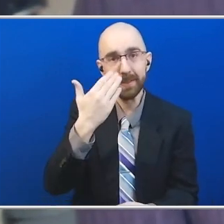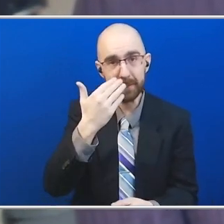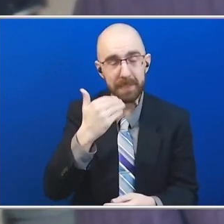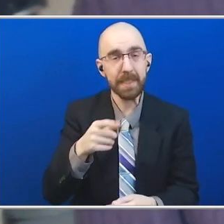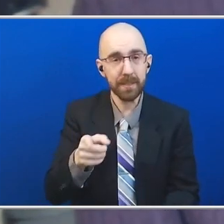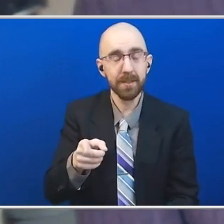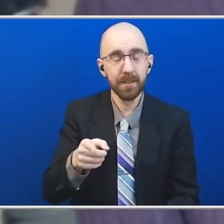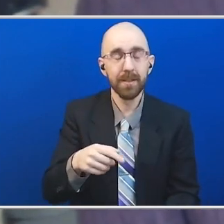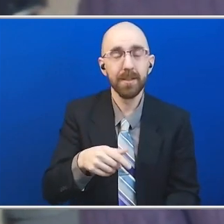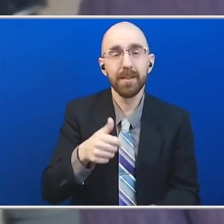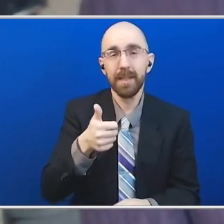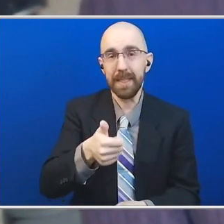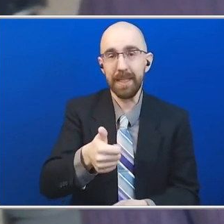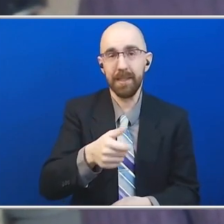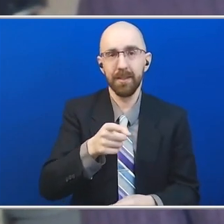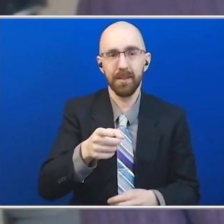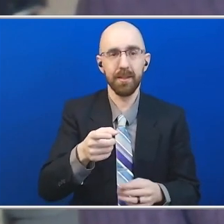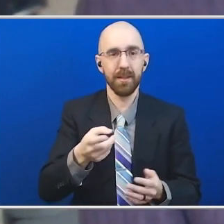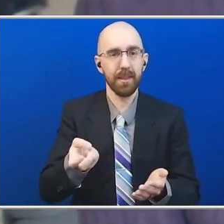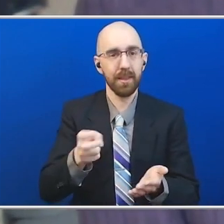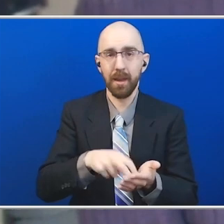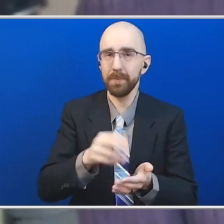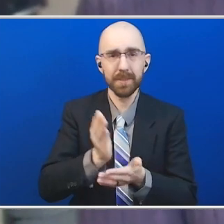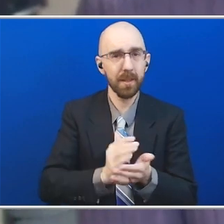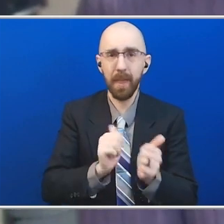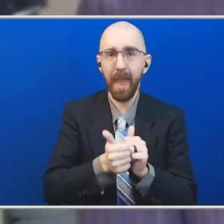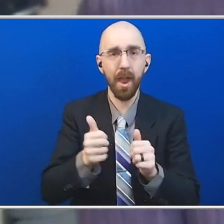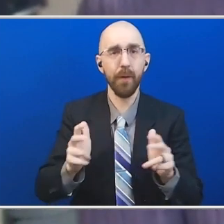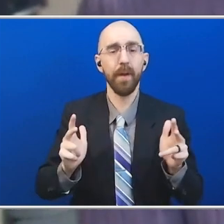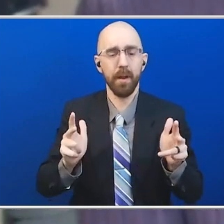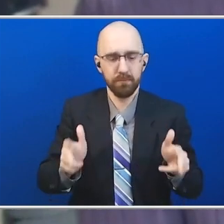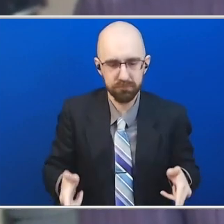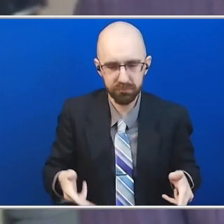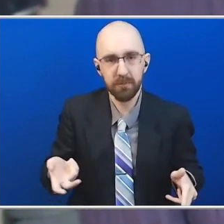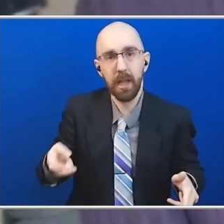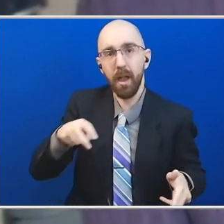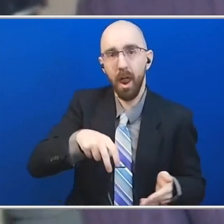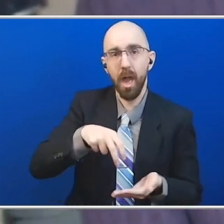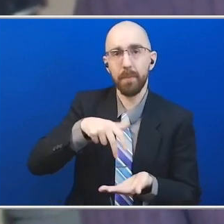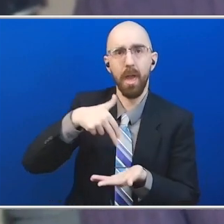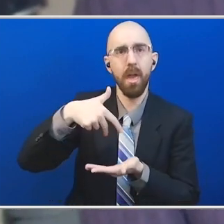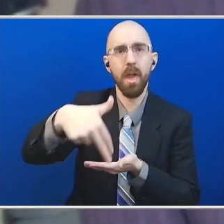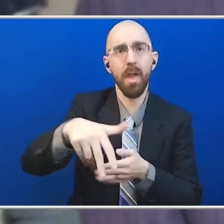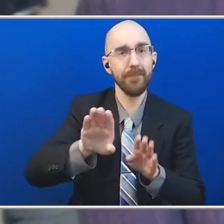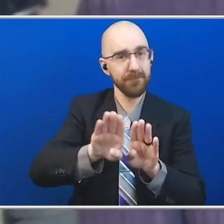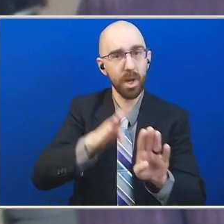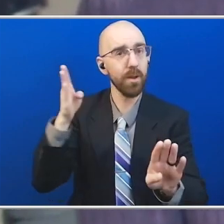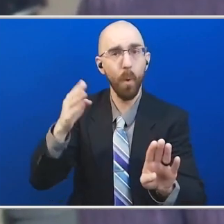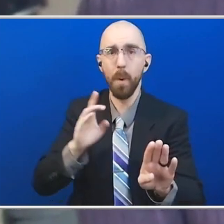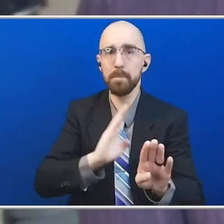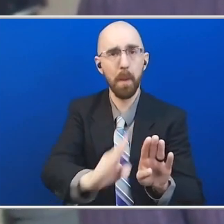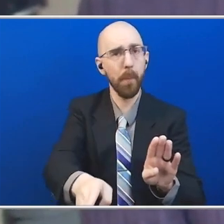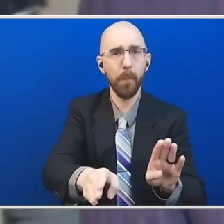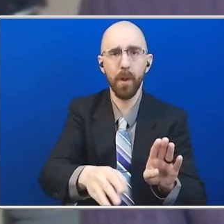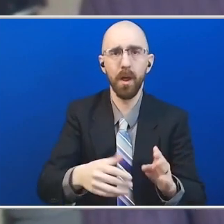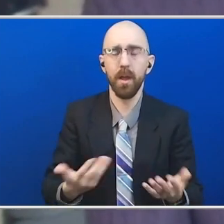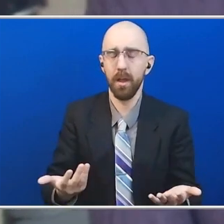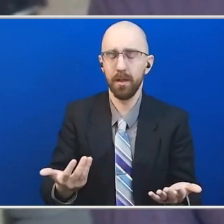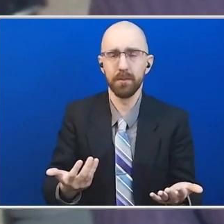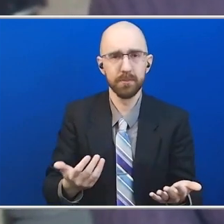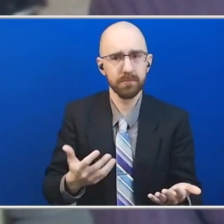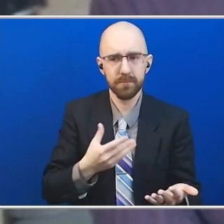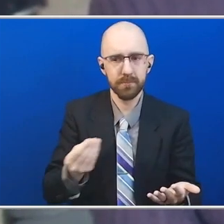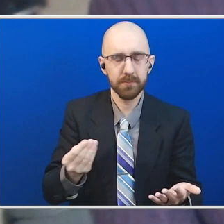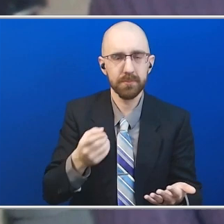he somehow he got out of his chair without me hearing him, and he ran out the front door, and you